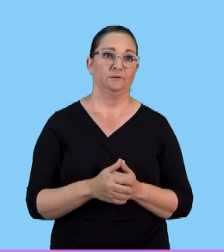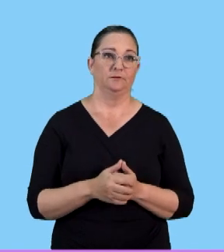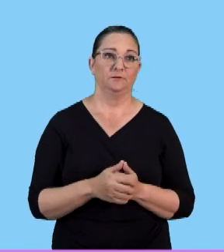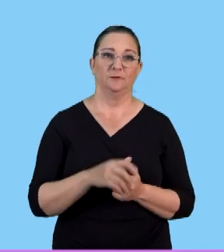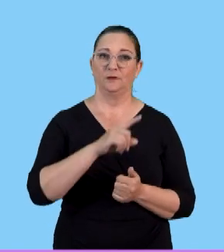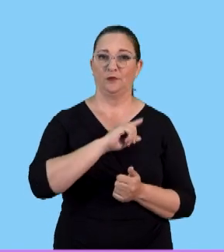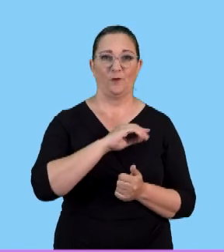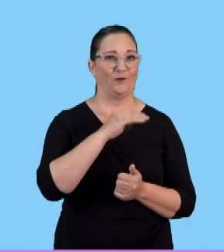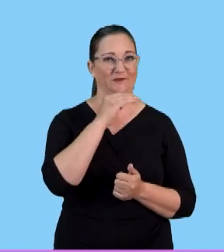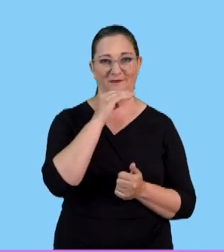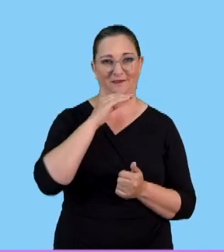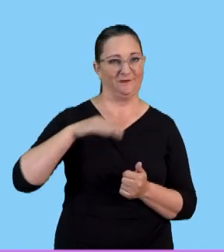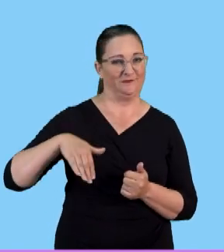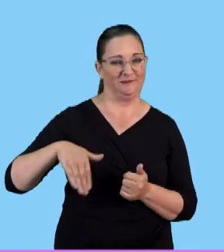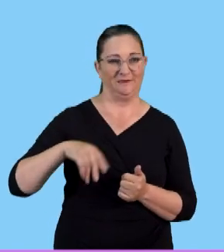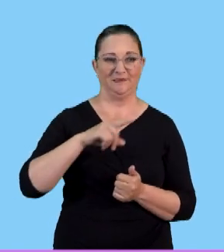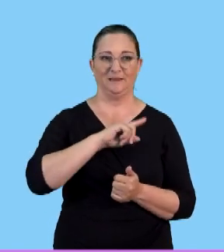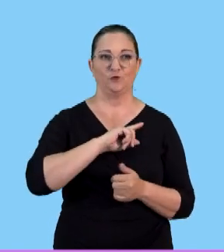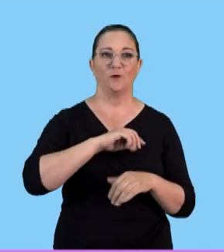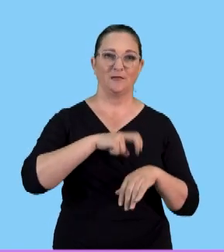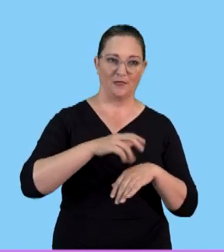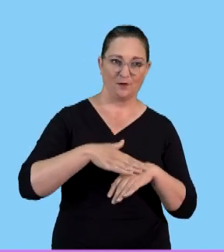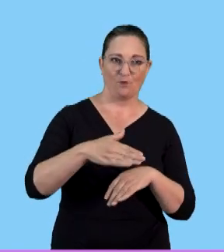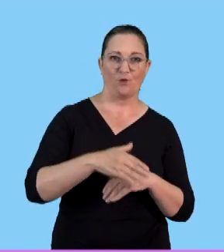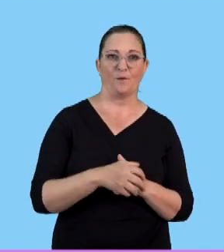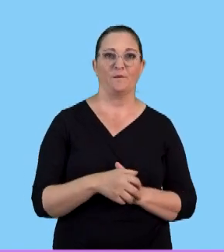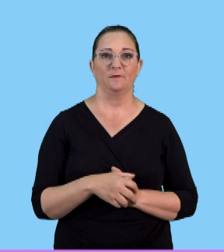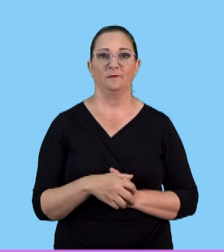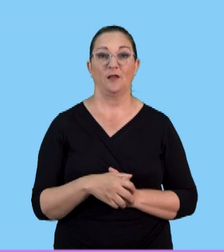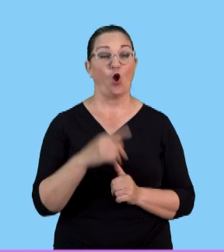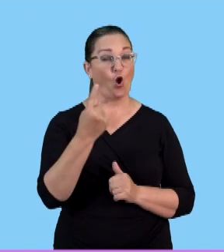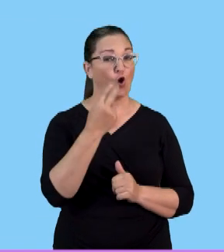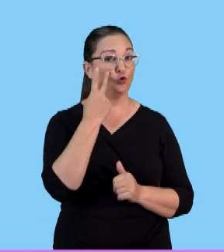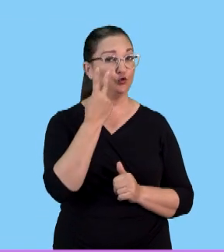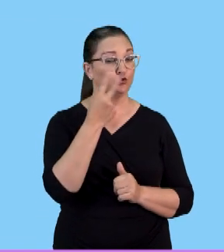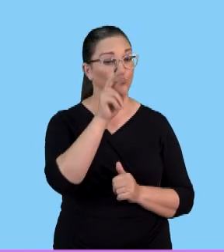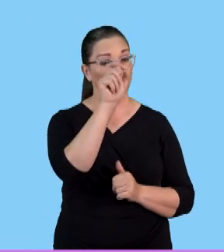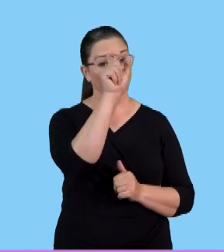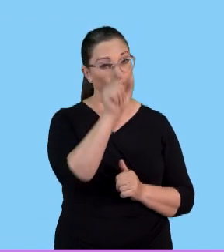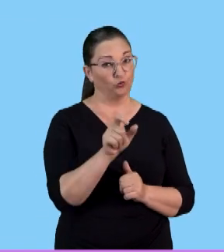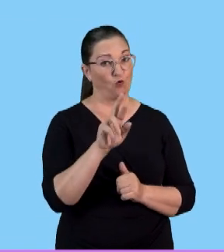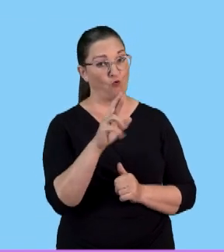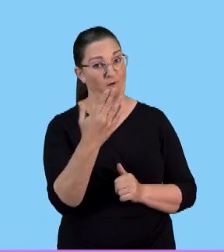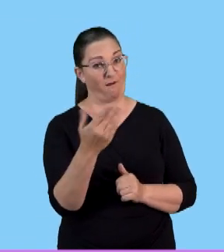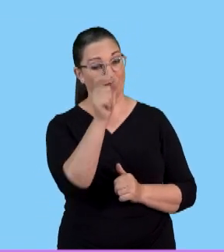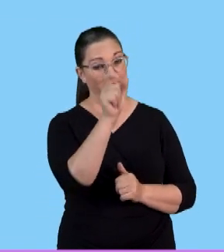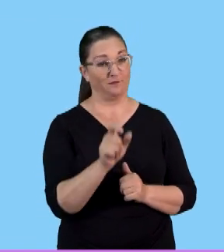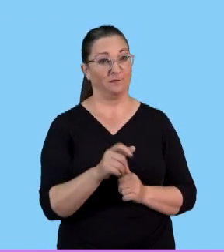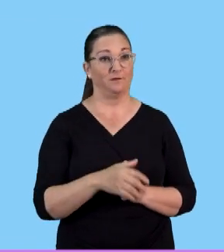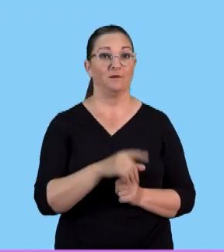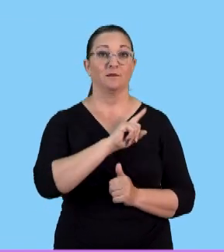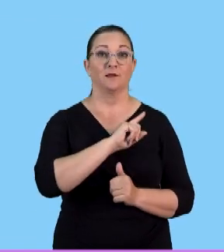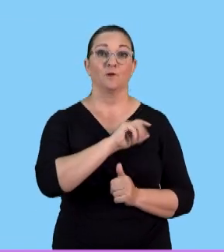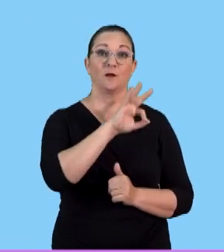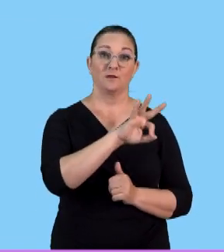because block number 1 is only 150. So in block number 2, not forgetting that we consider the numbers on our right. So this is going